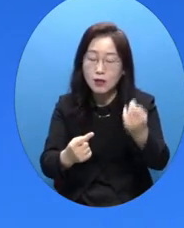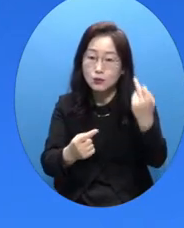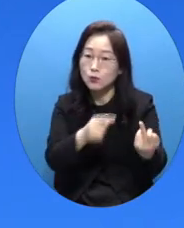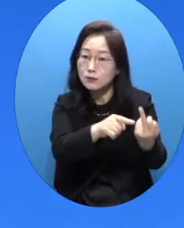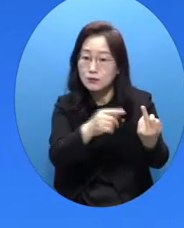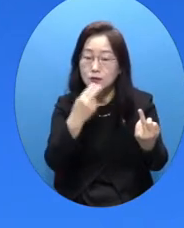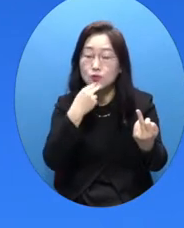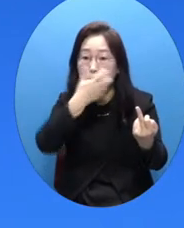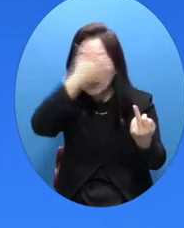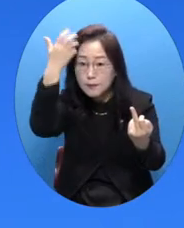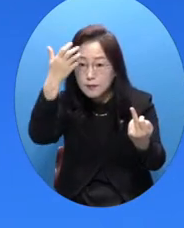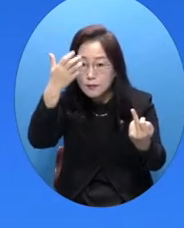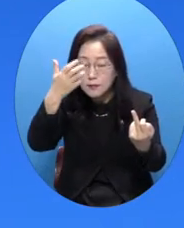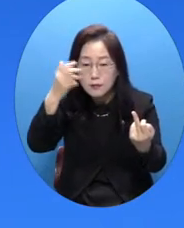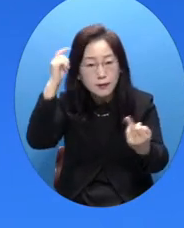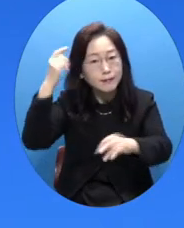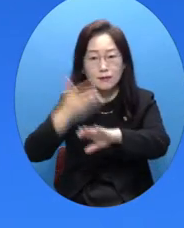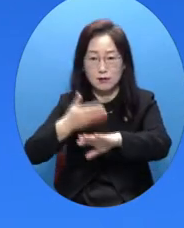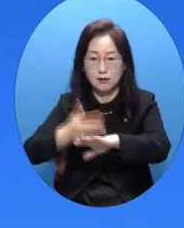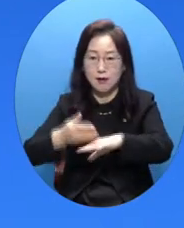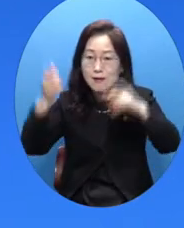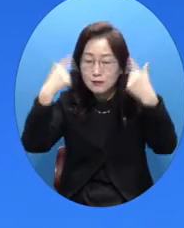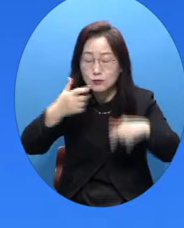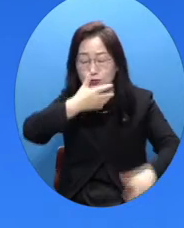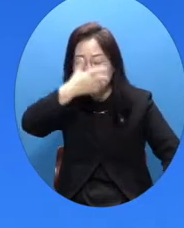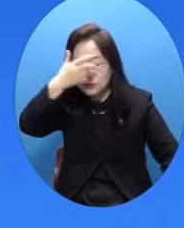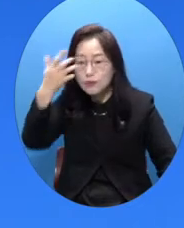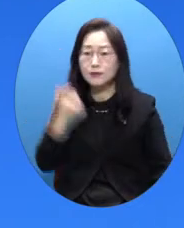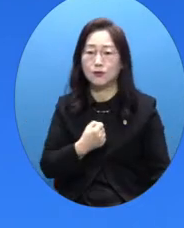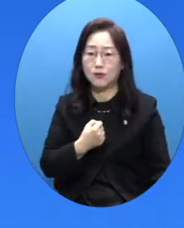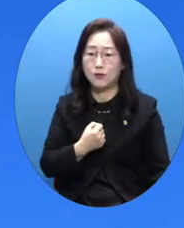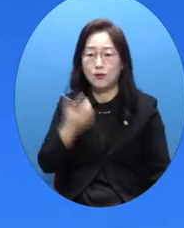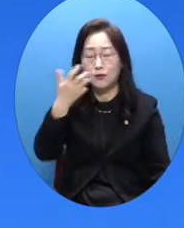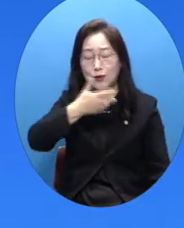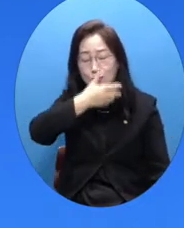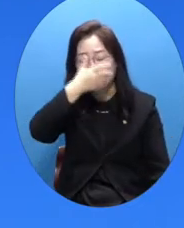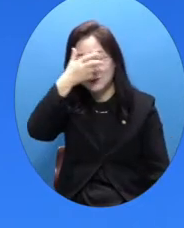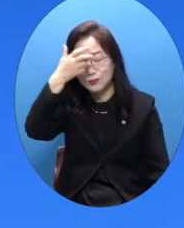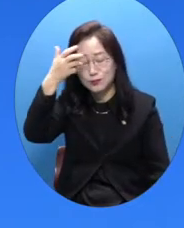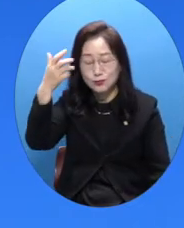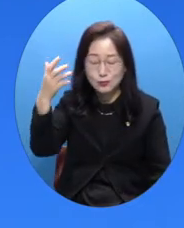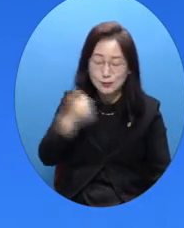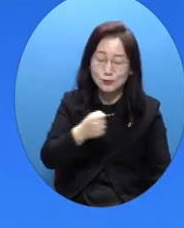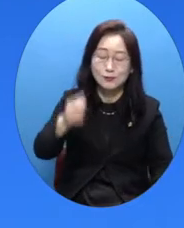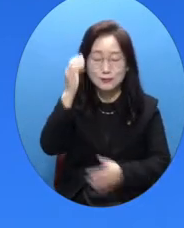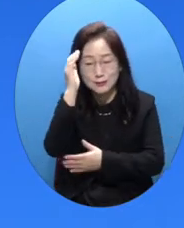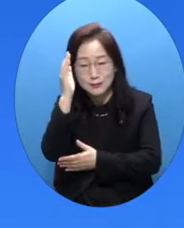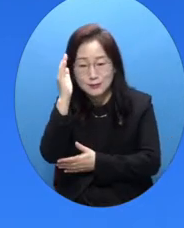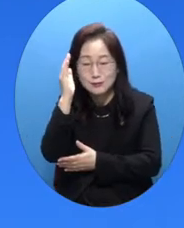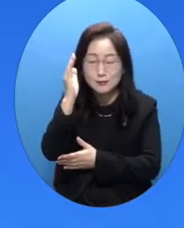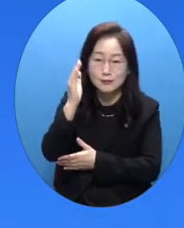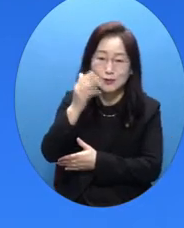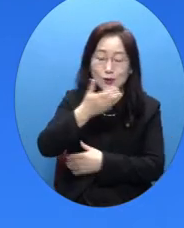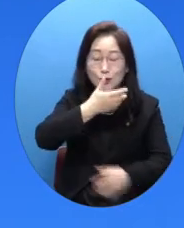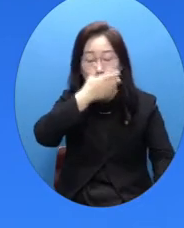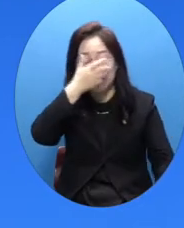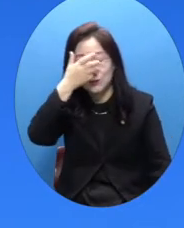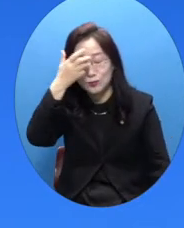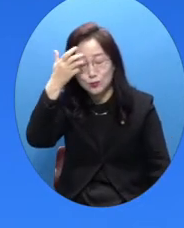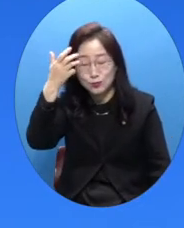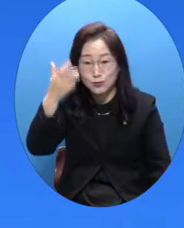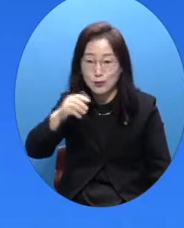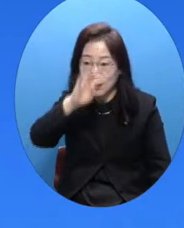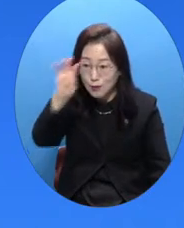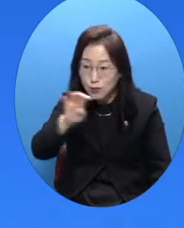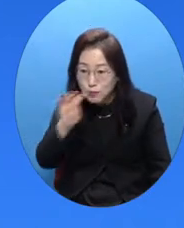Joseph was totally different but Joseph was a dreamer he lived the day by day captivated by his dream